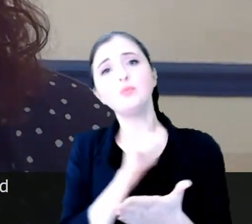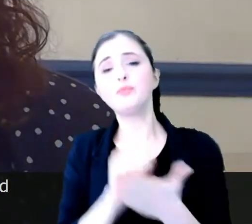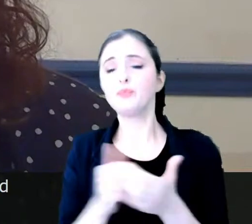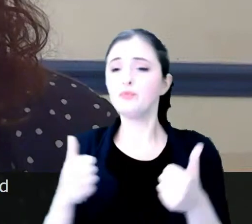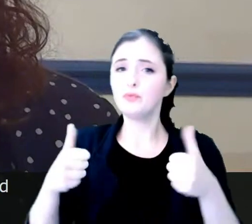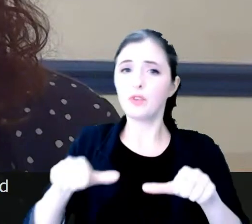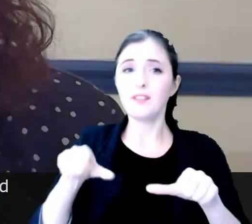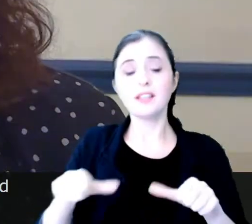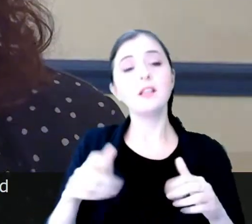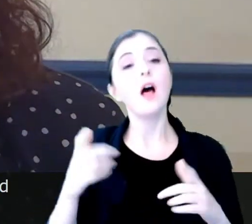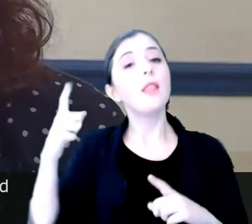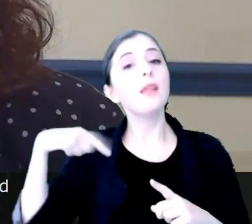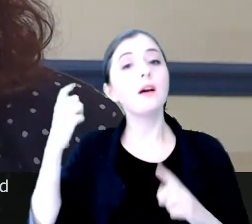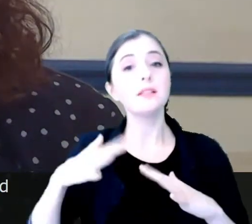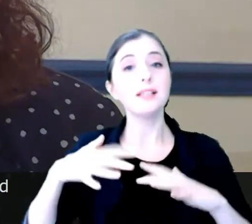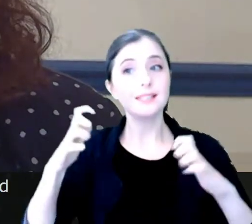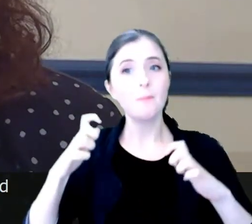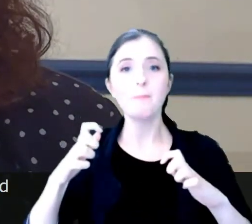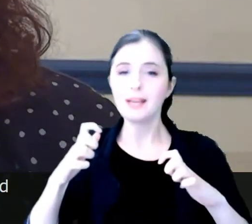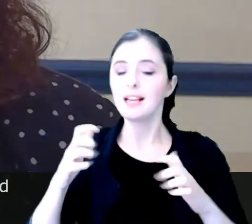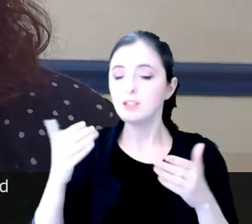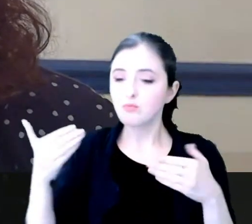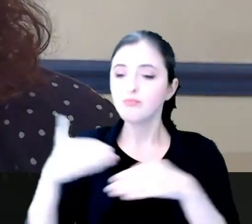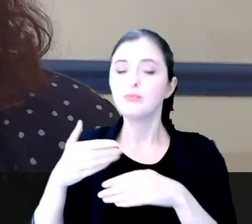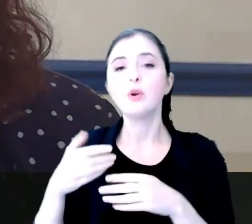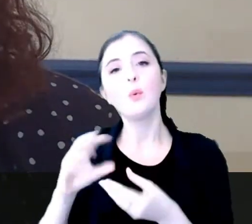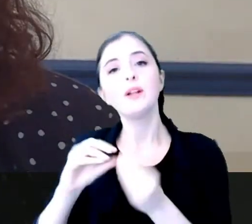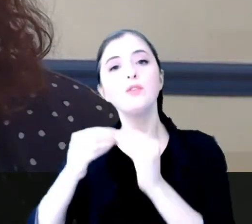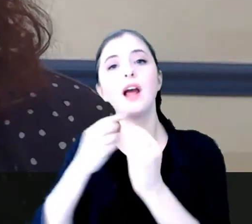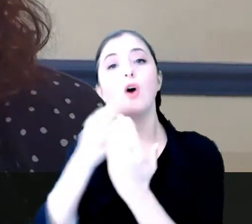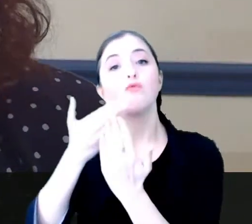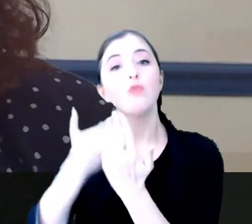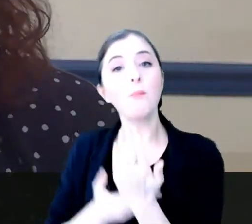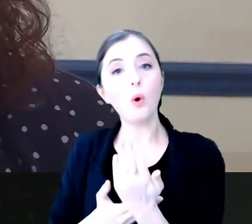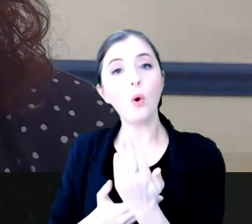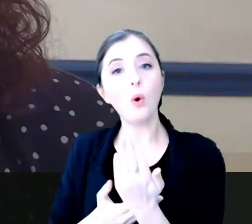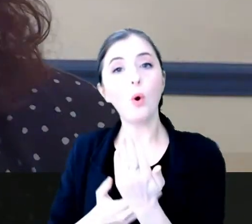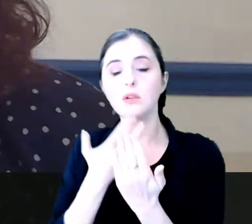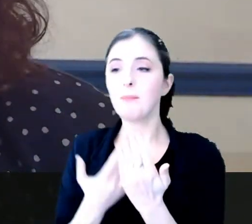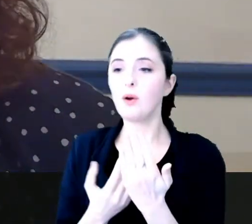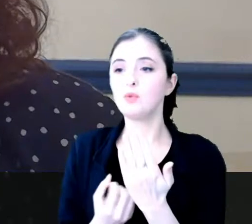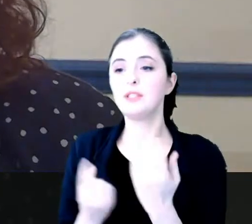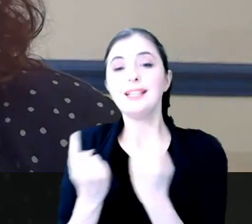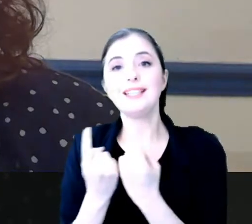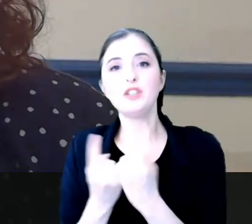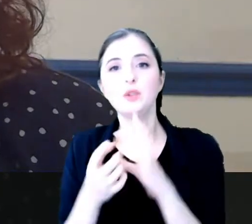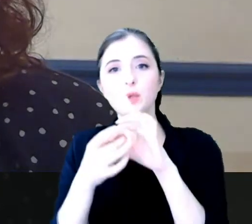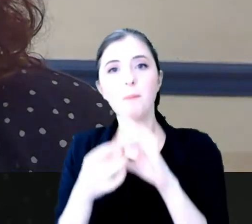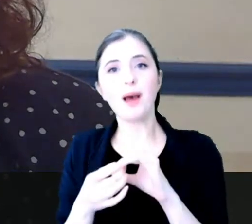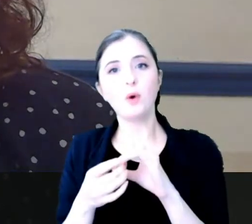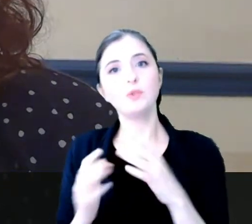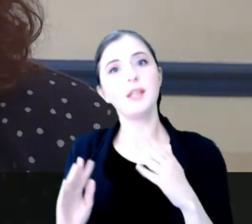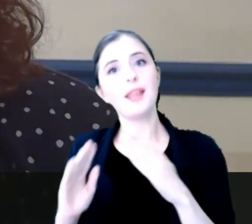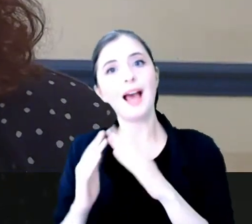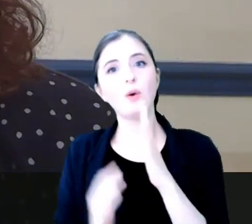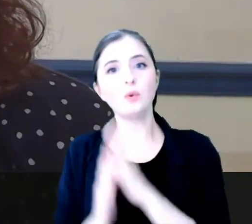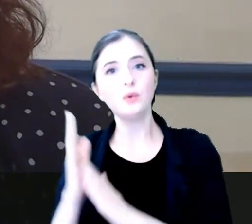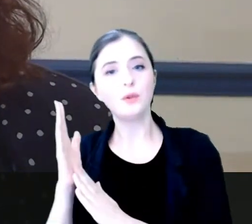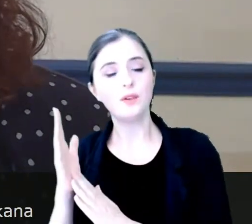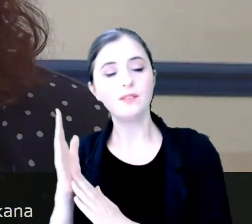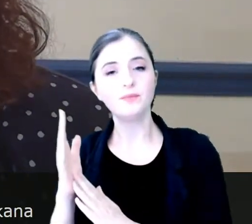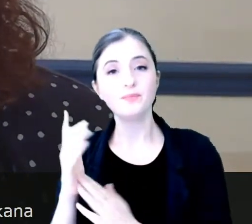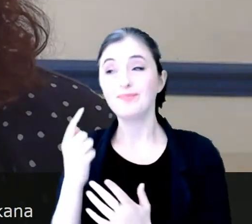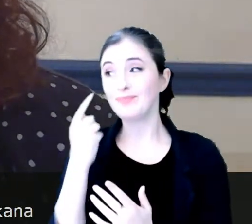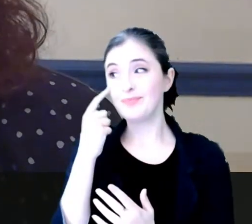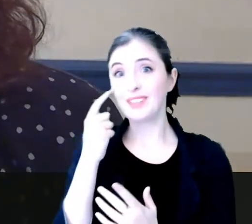report into the problems that emerged from the La Canal house fire, and we've seen what's just happened with a building going up